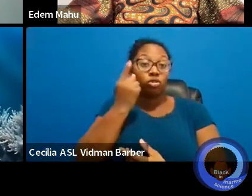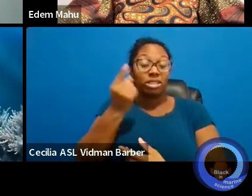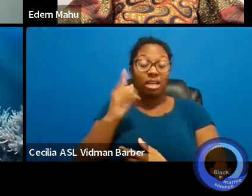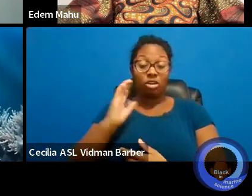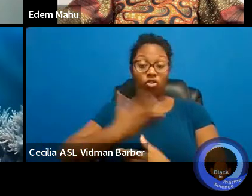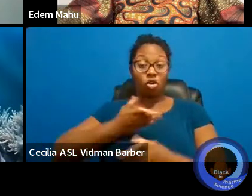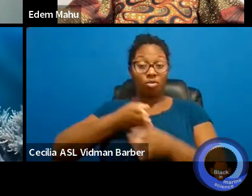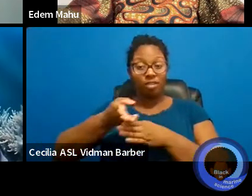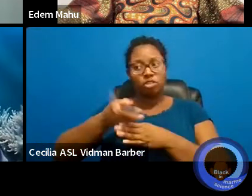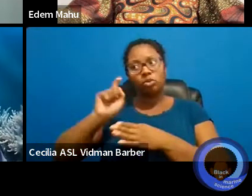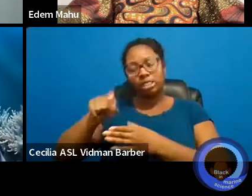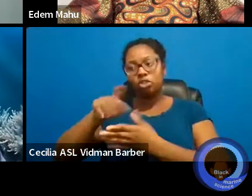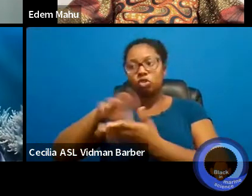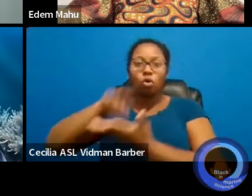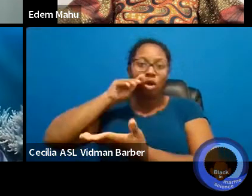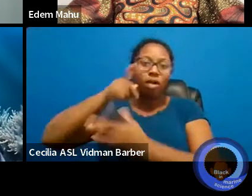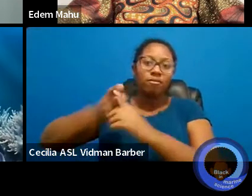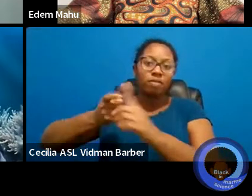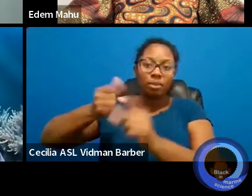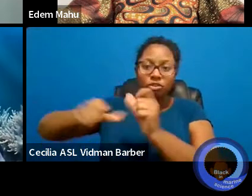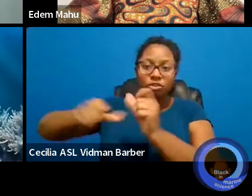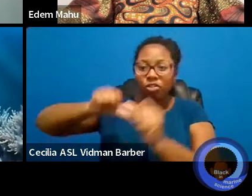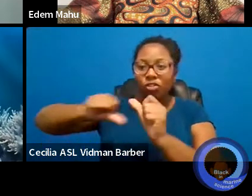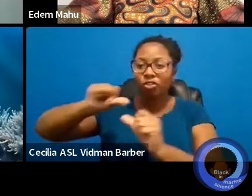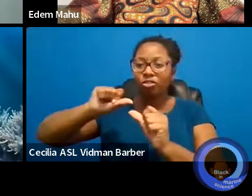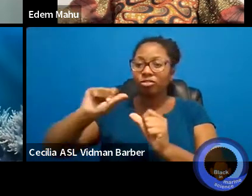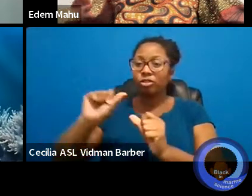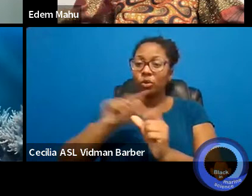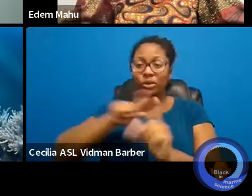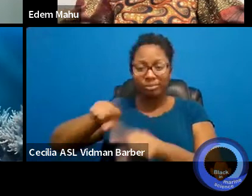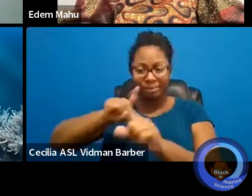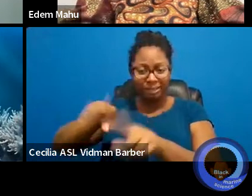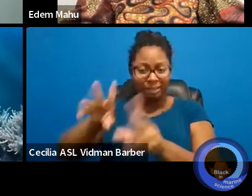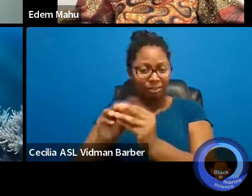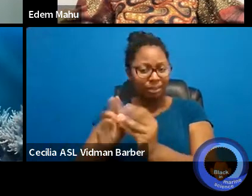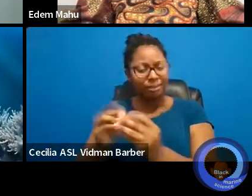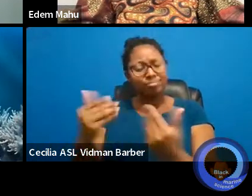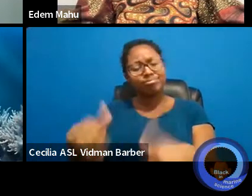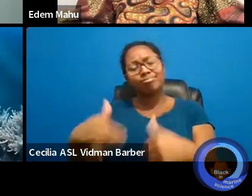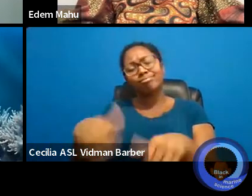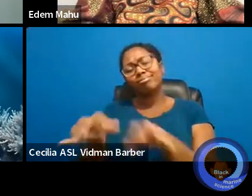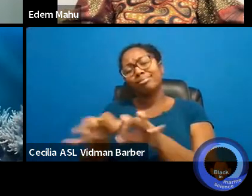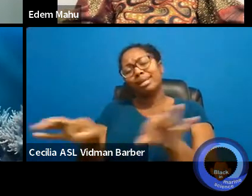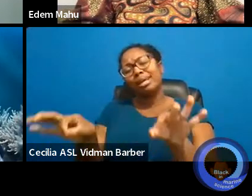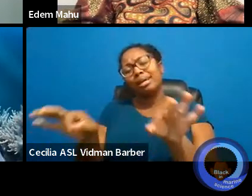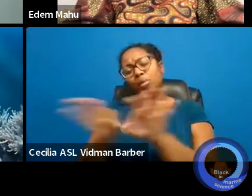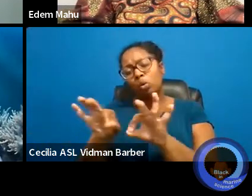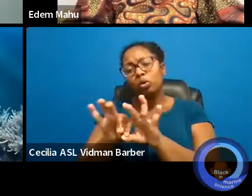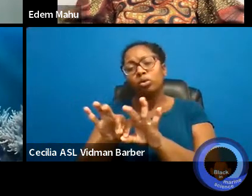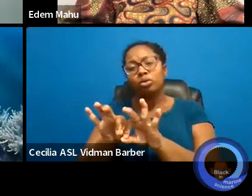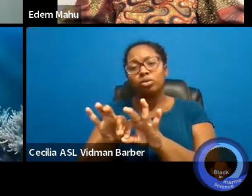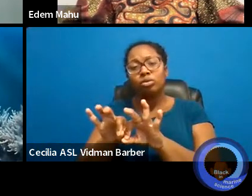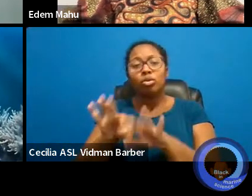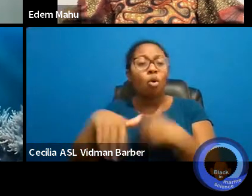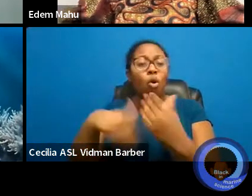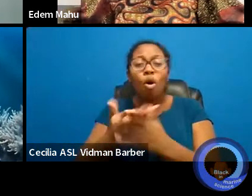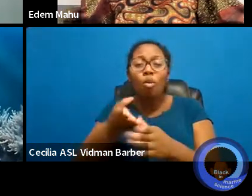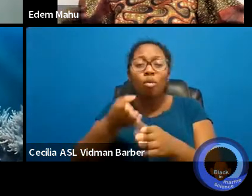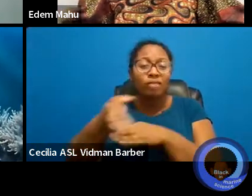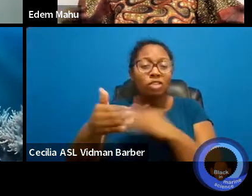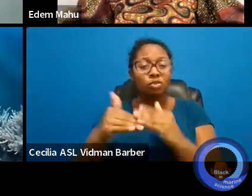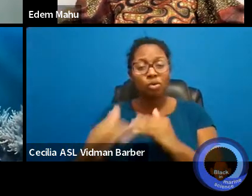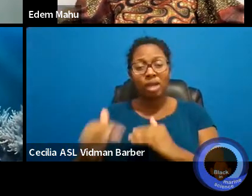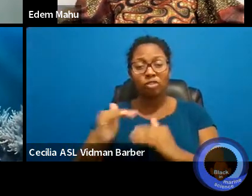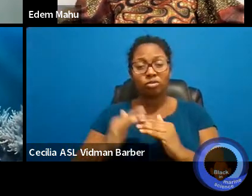need to have that dialogue. And so attending these meetings are very important at all professional levels of your